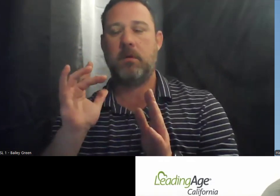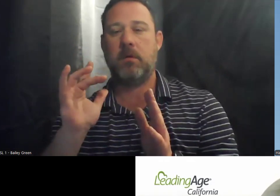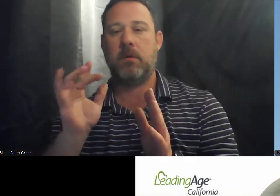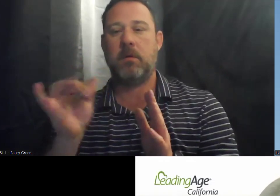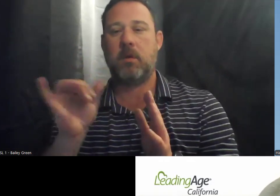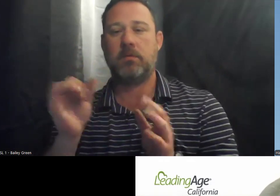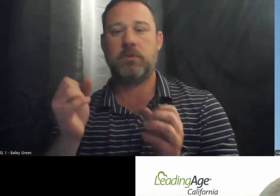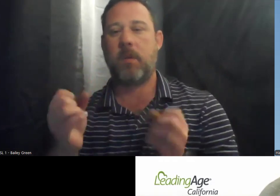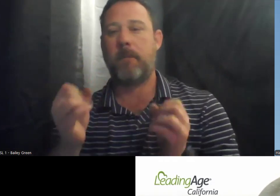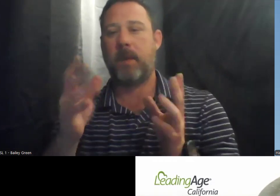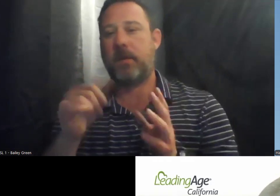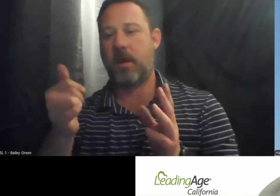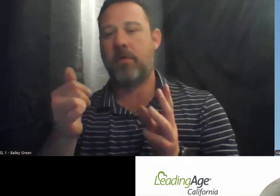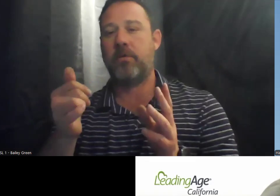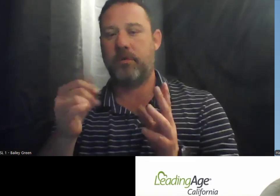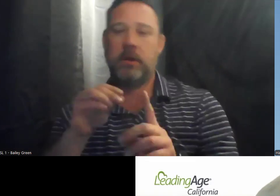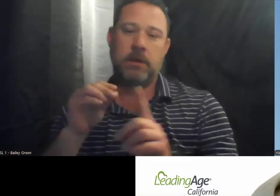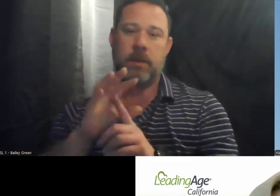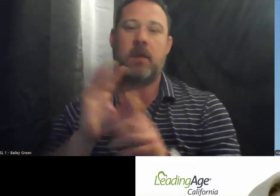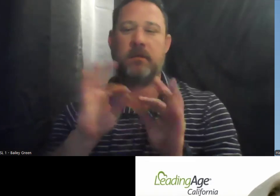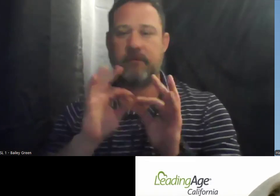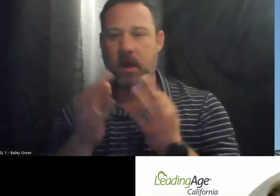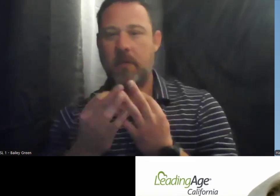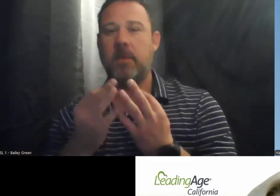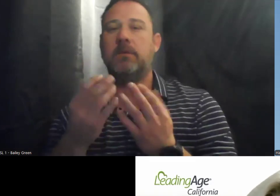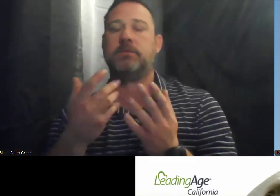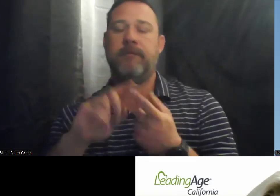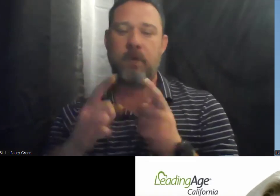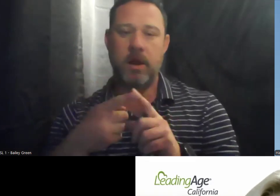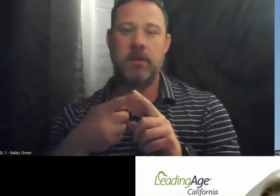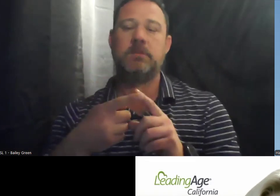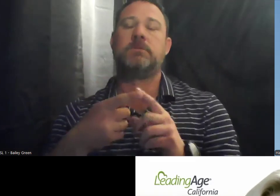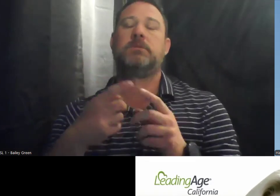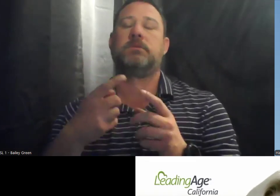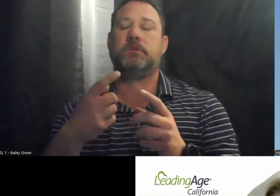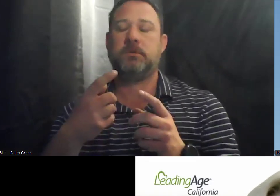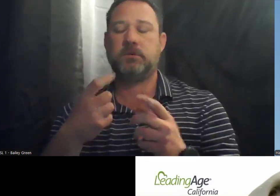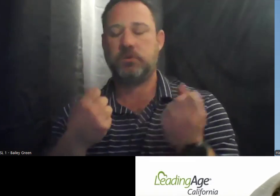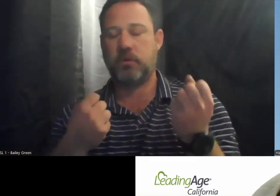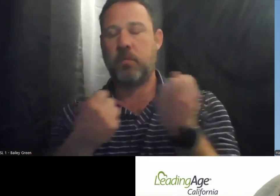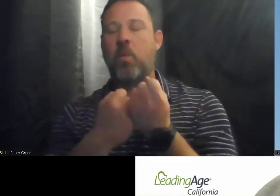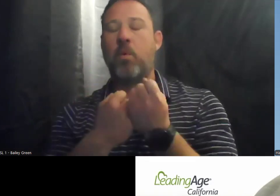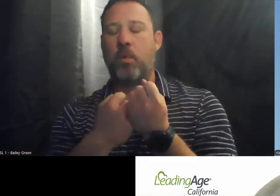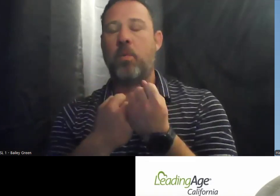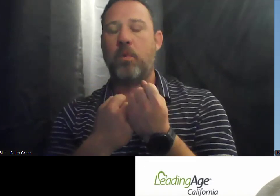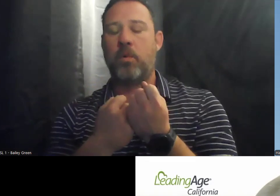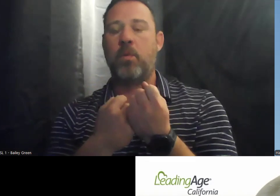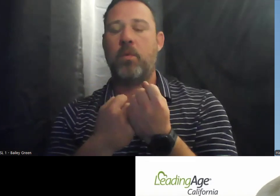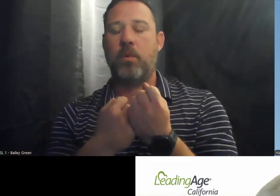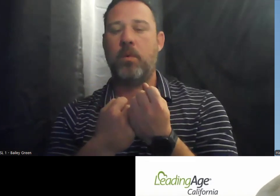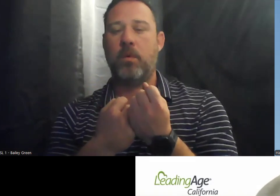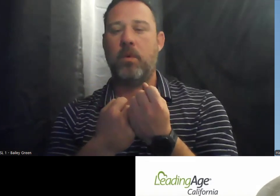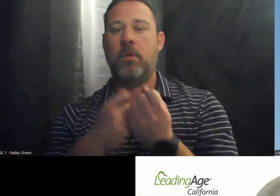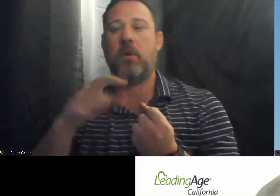the so many others that are impacted, families and friends and relatives, in supporting those who